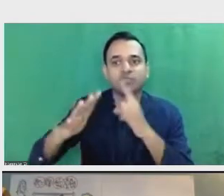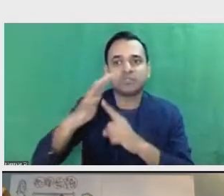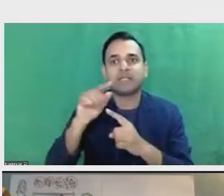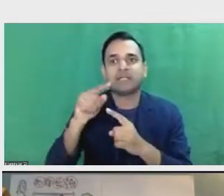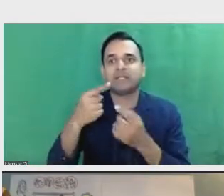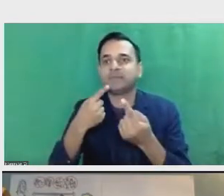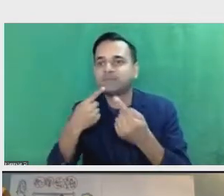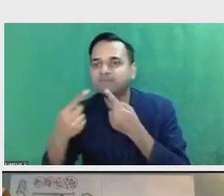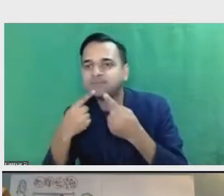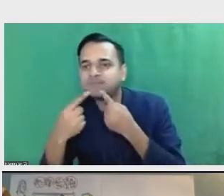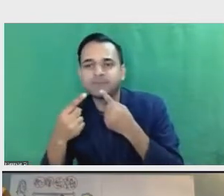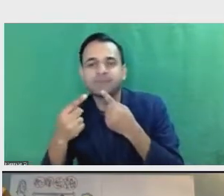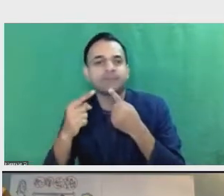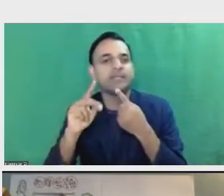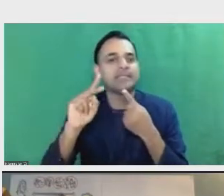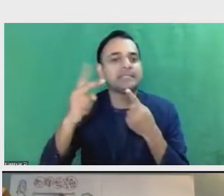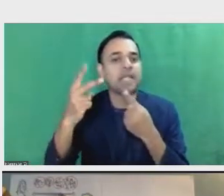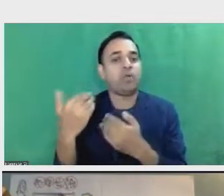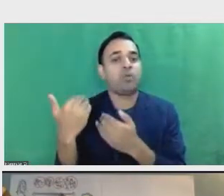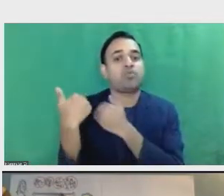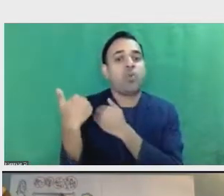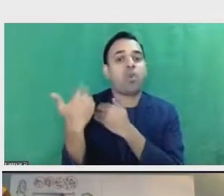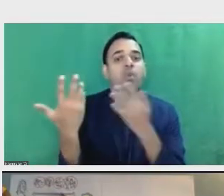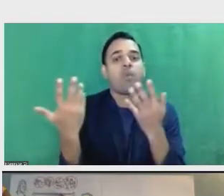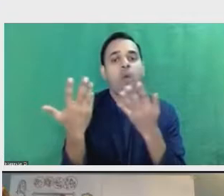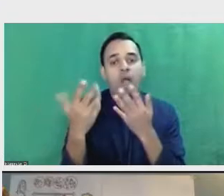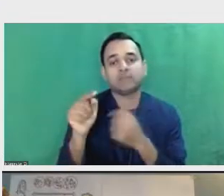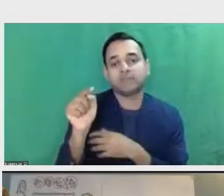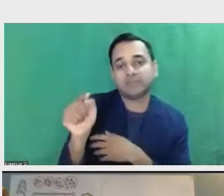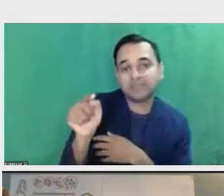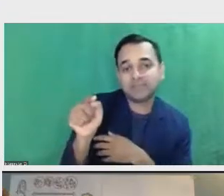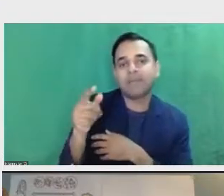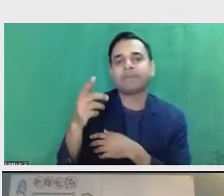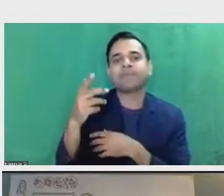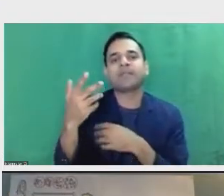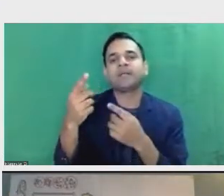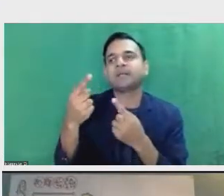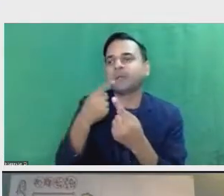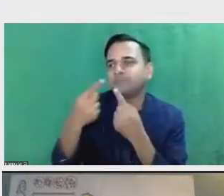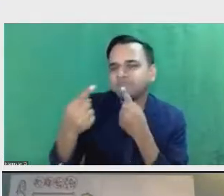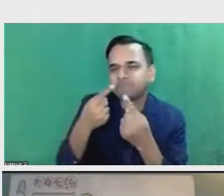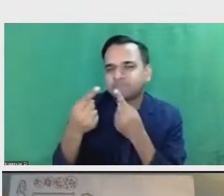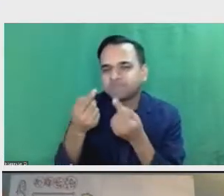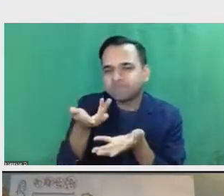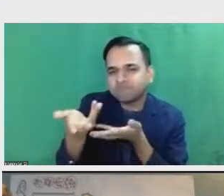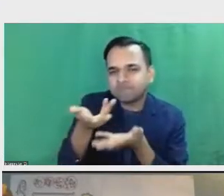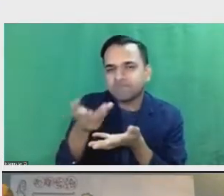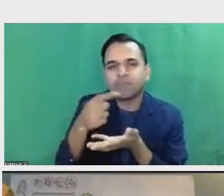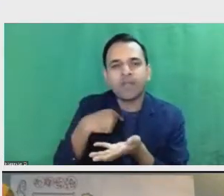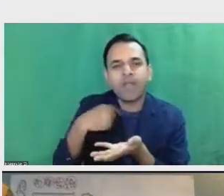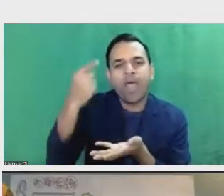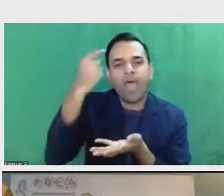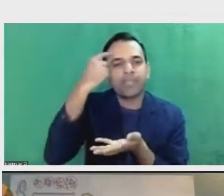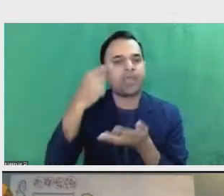in the negotiation. And I think we have made probably a lot more in the CBD than in many